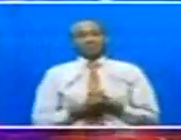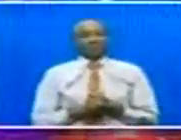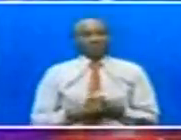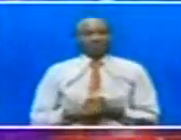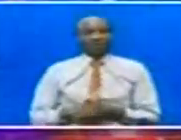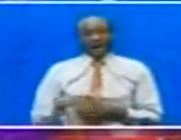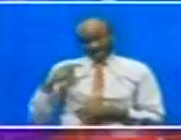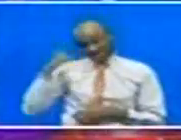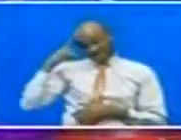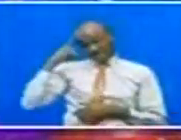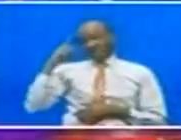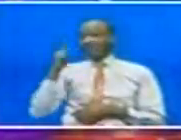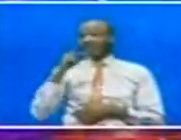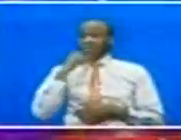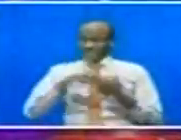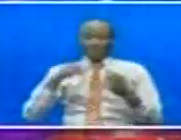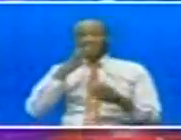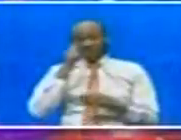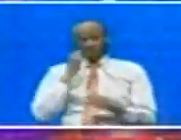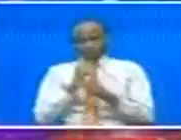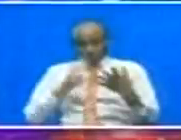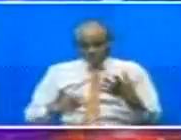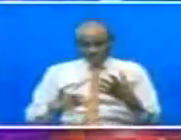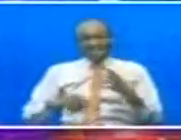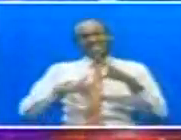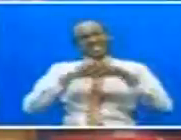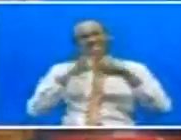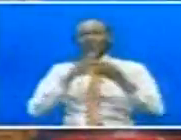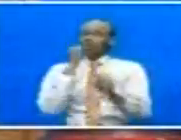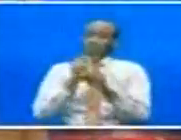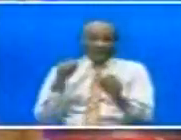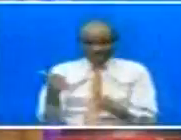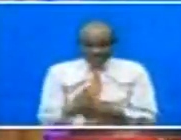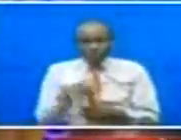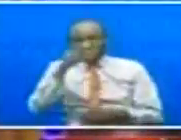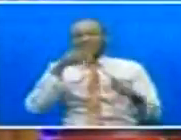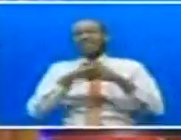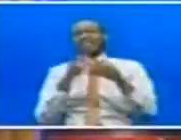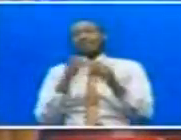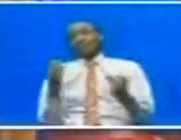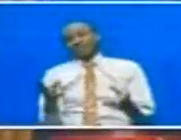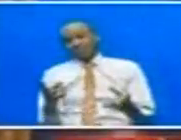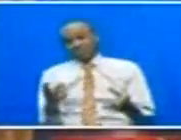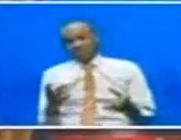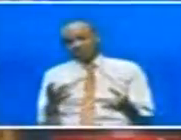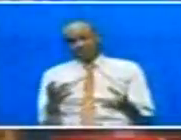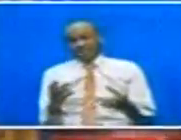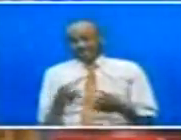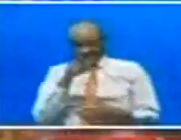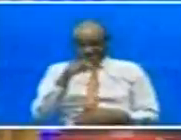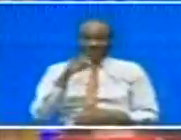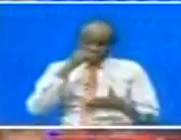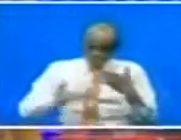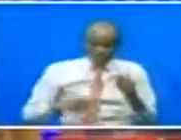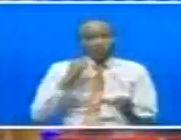job we all should be looking for is creation of employment. Yes. How much can you create? Mm. Now, this is what we should